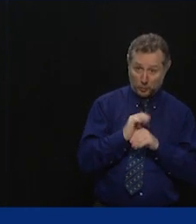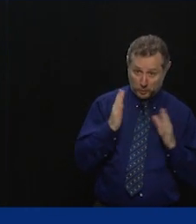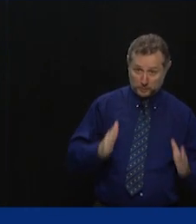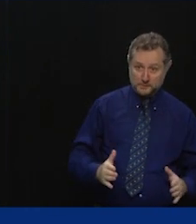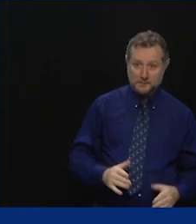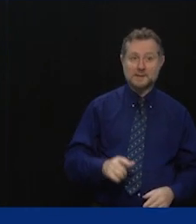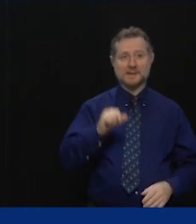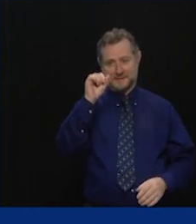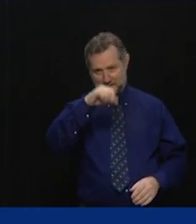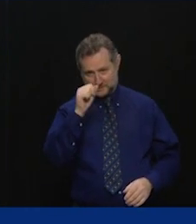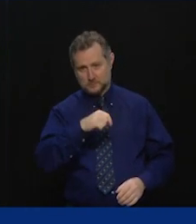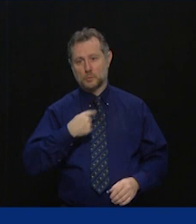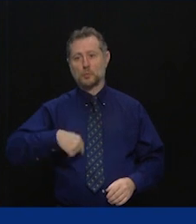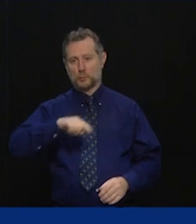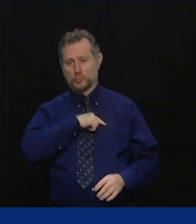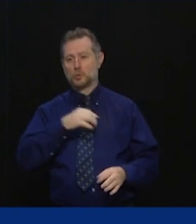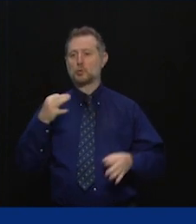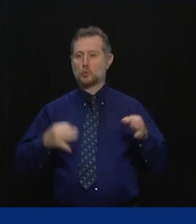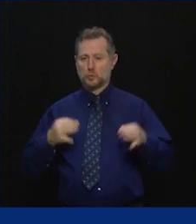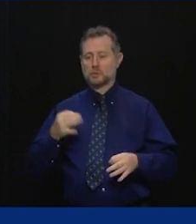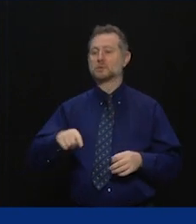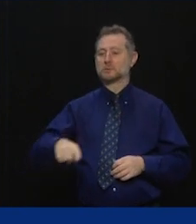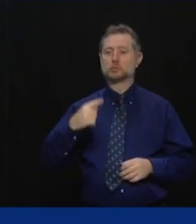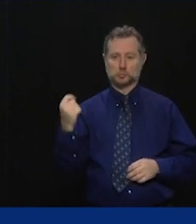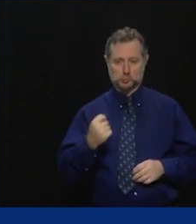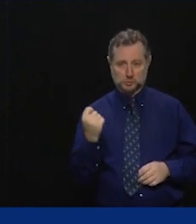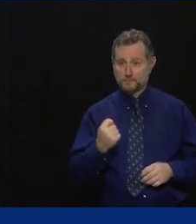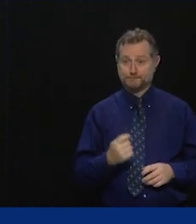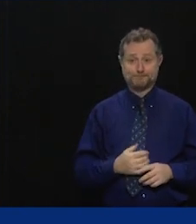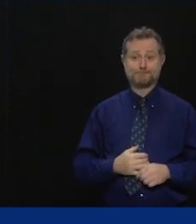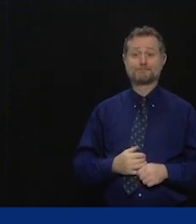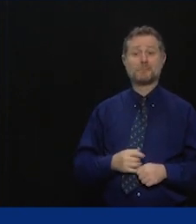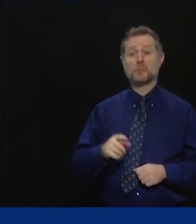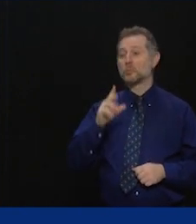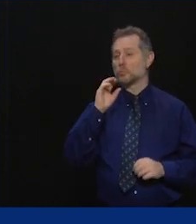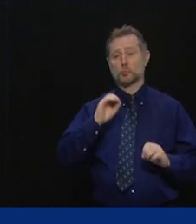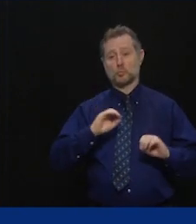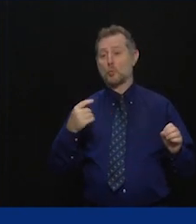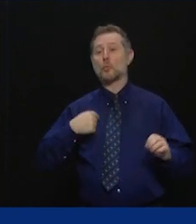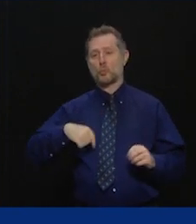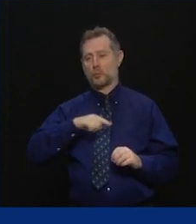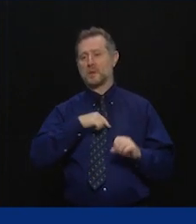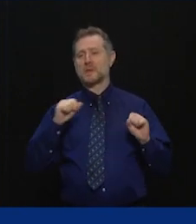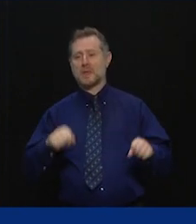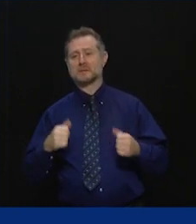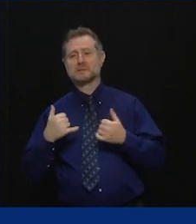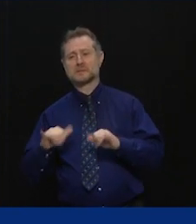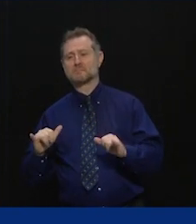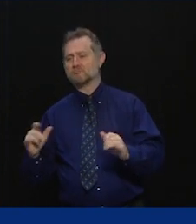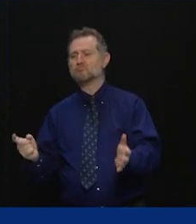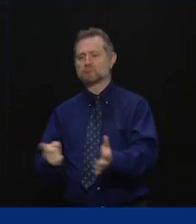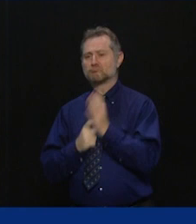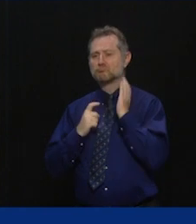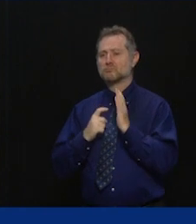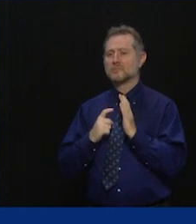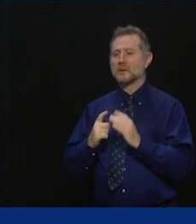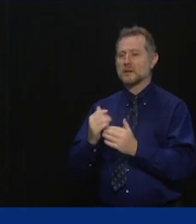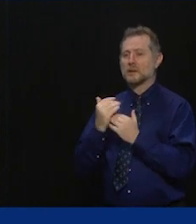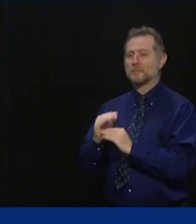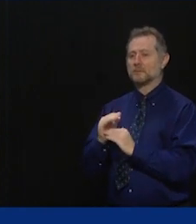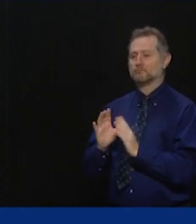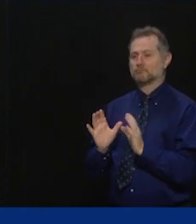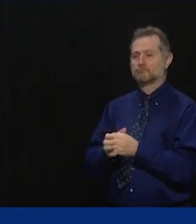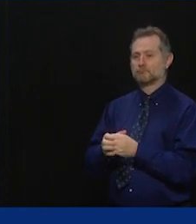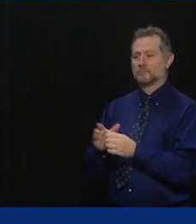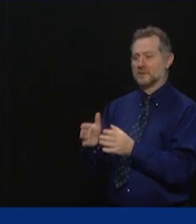court on that on Tuesday. And no, that does not prohibit us from exercising this. That is a very limited class of individuals who are